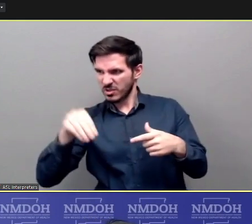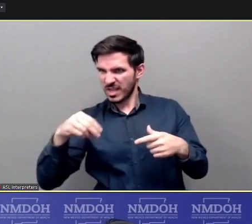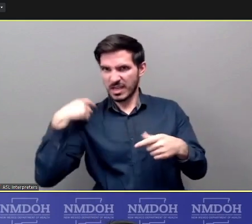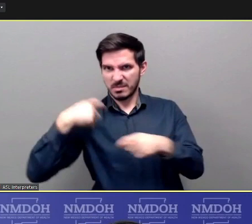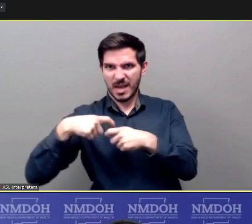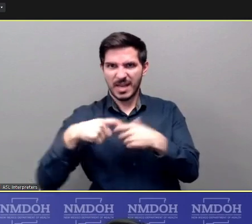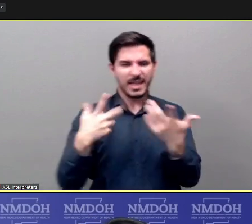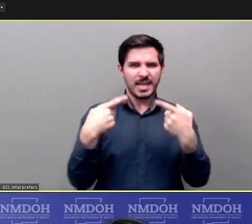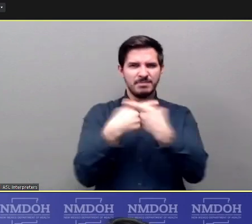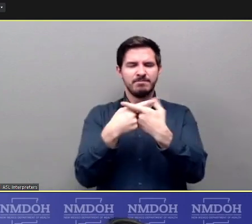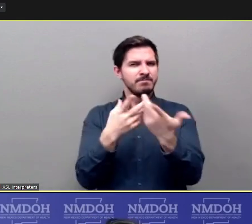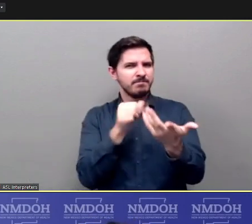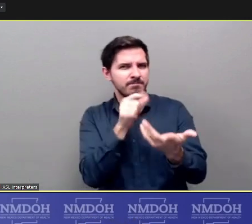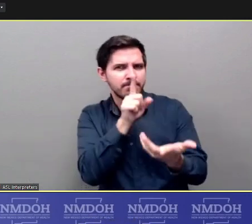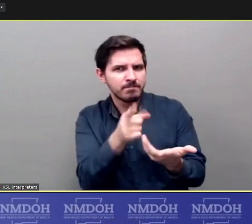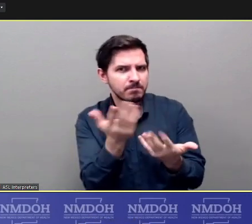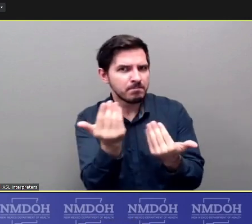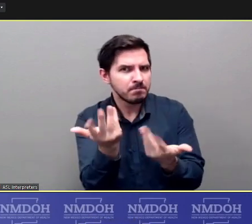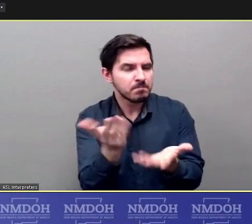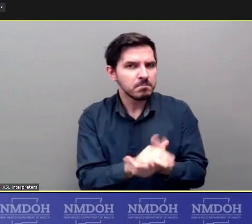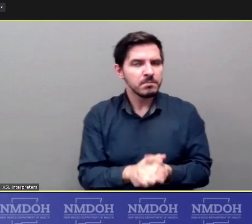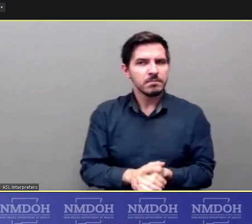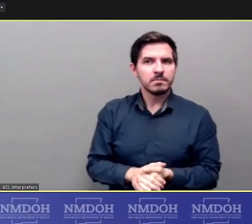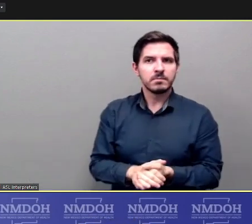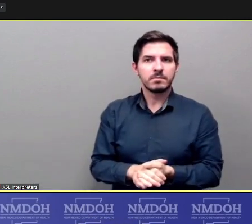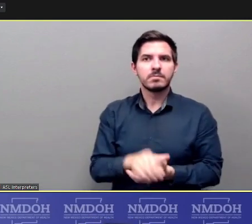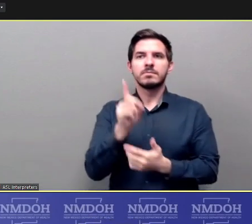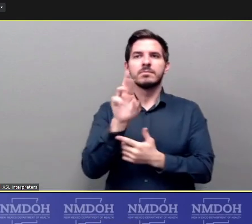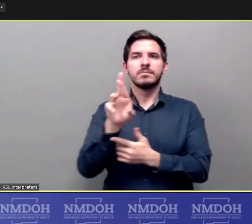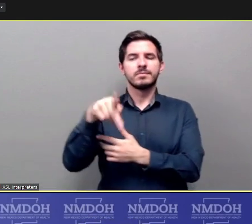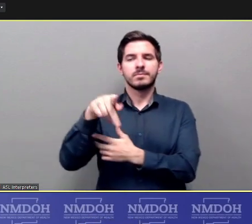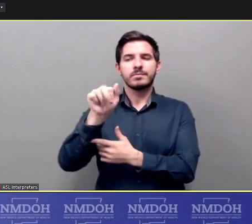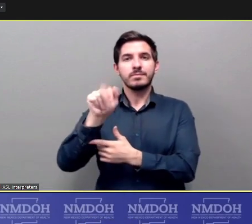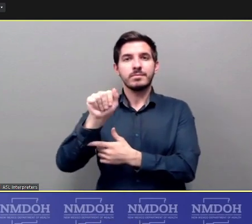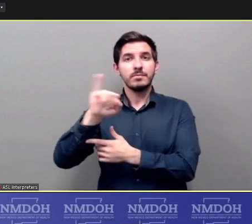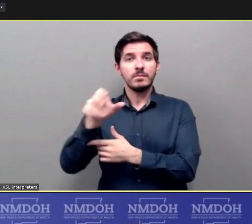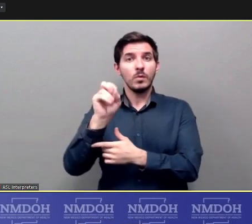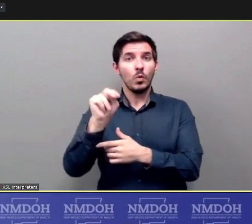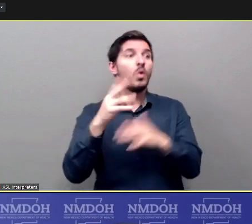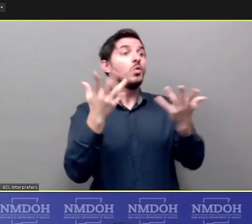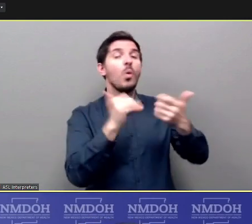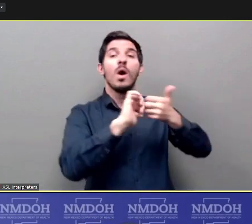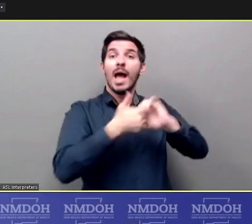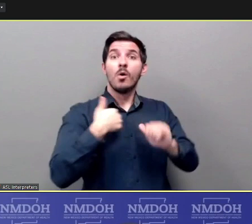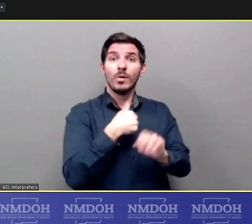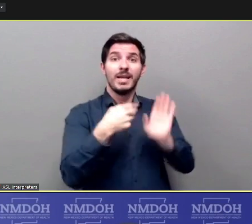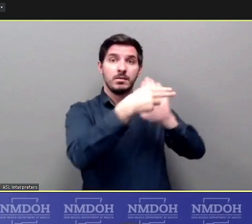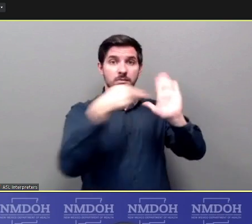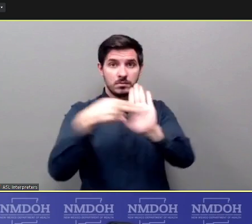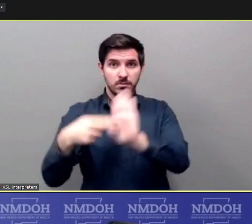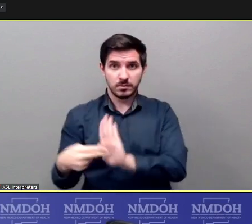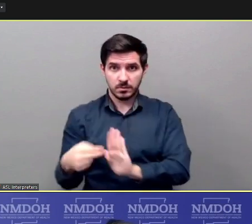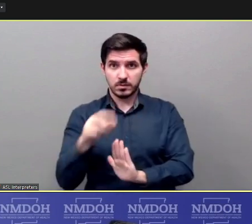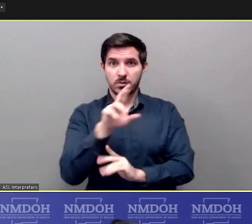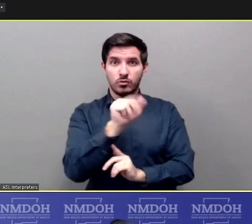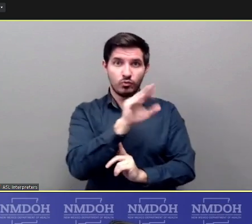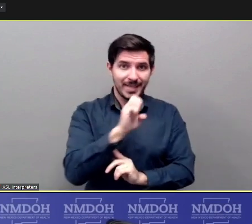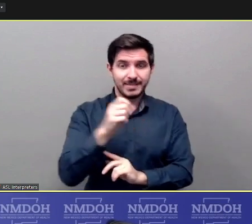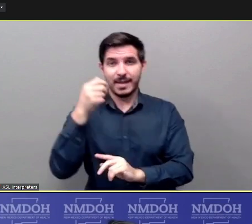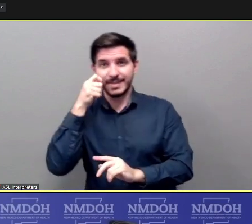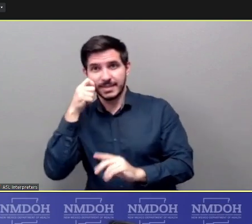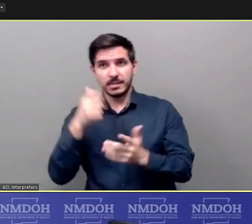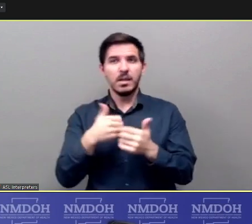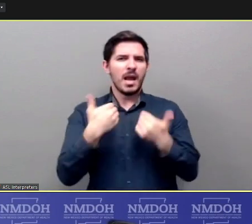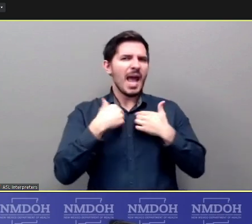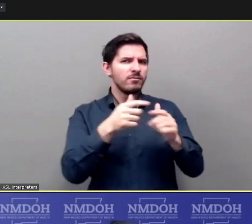Laura, you're on mute. So, sorry about that. It's the way we break down race and ethnicity. So we have the race, the different